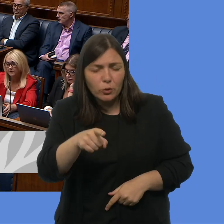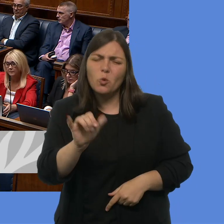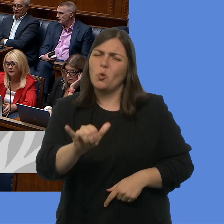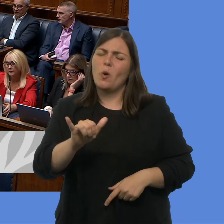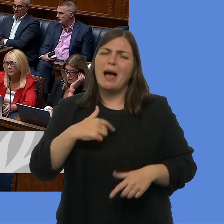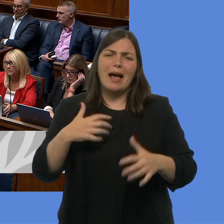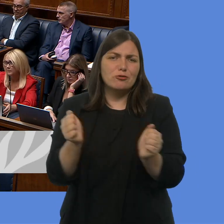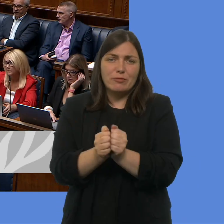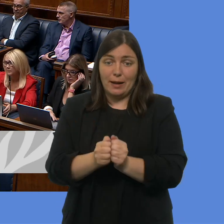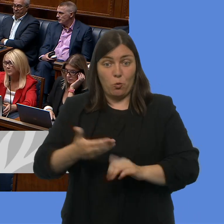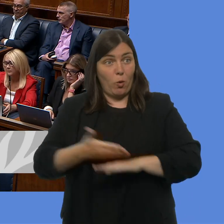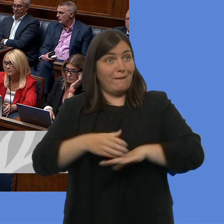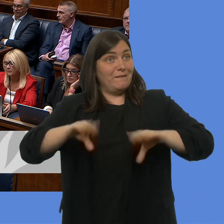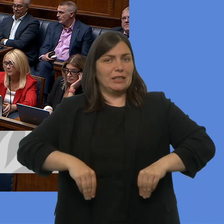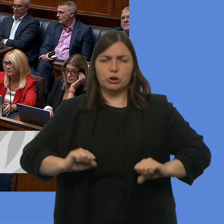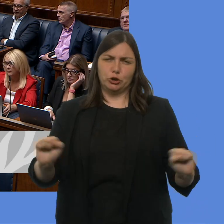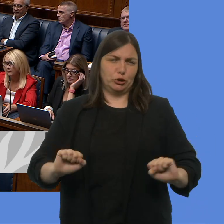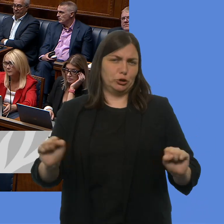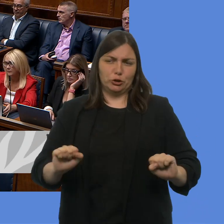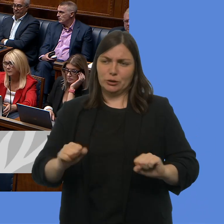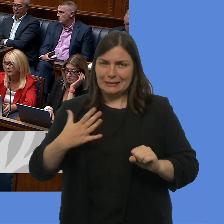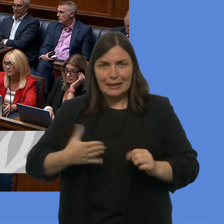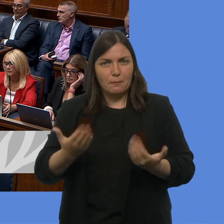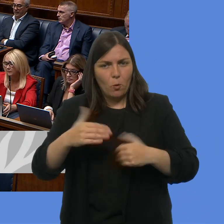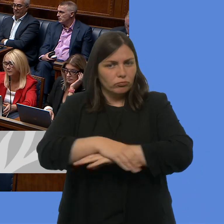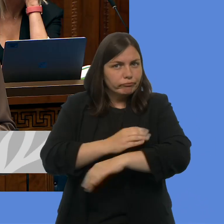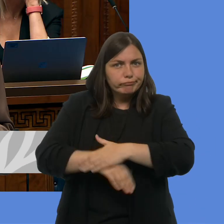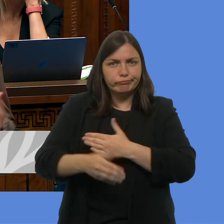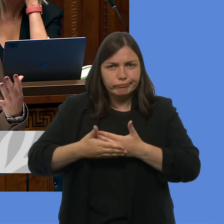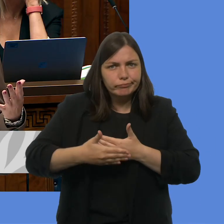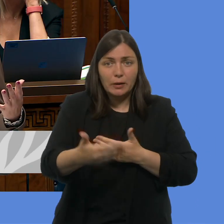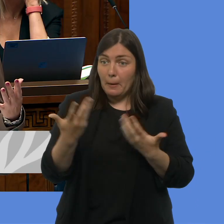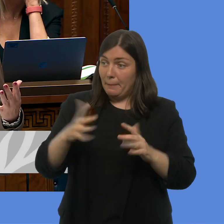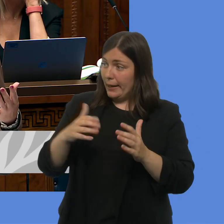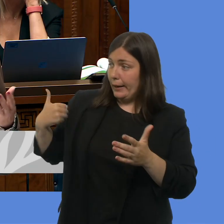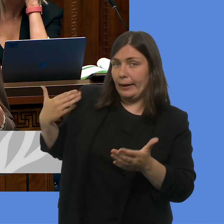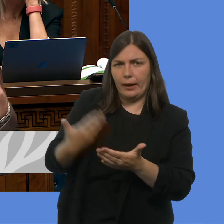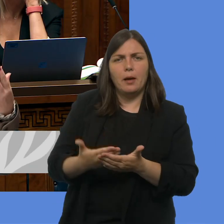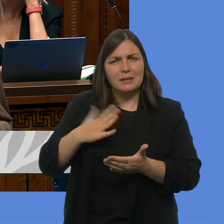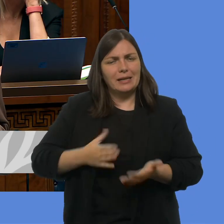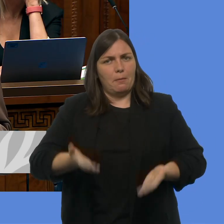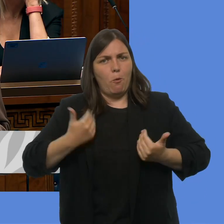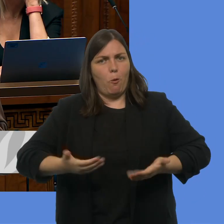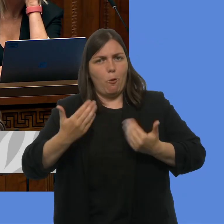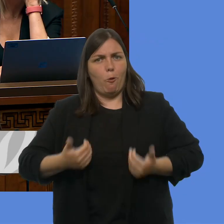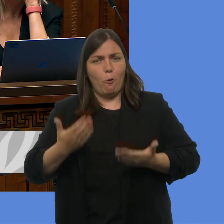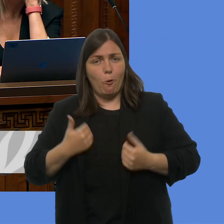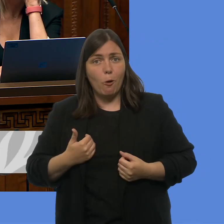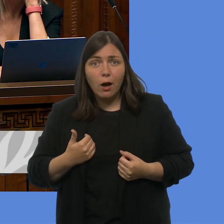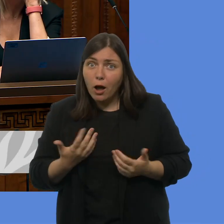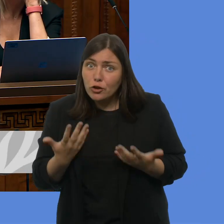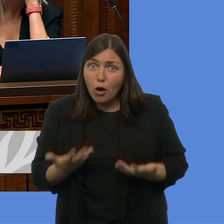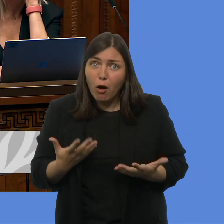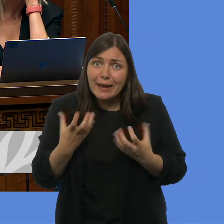is so much more to do, I think, to build upon the huge strides forward, that to allow the language to grow. There's so many children being educated through the medium of